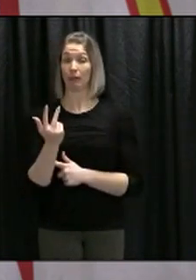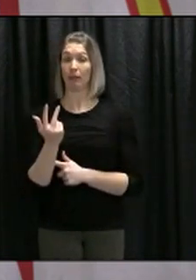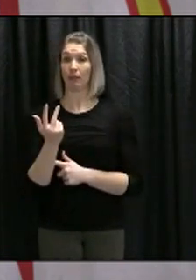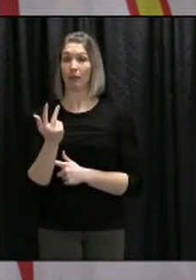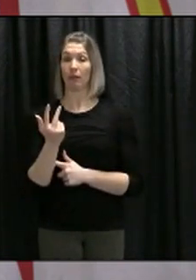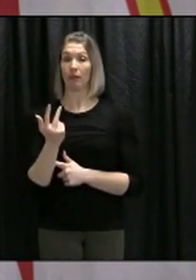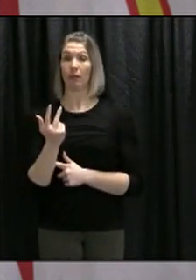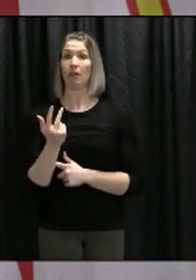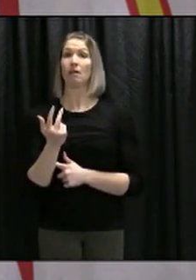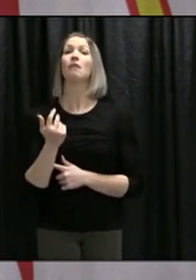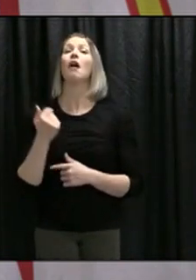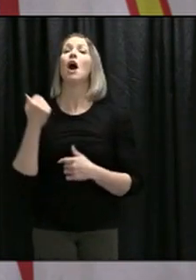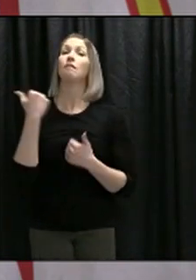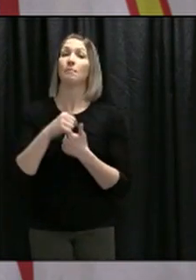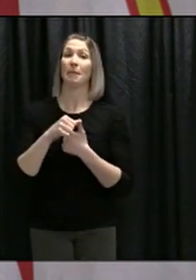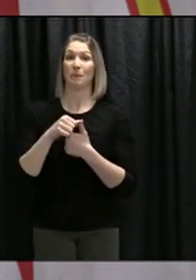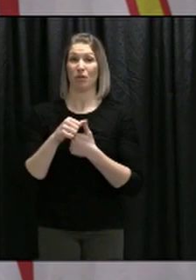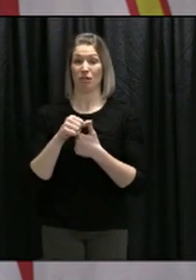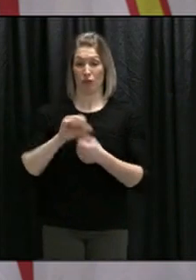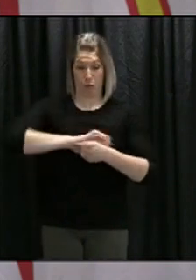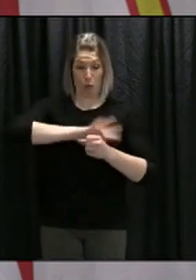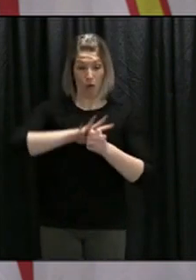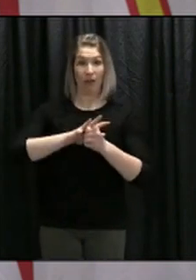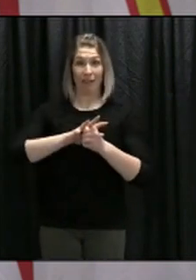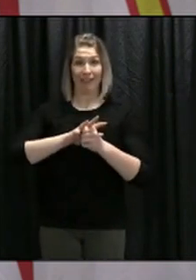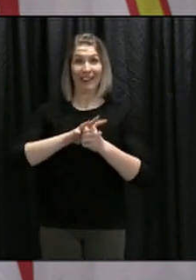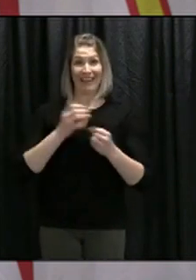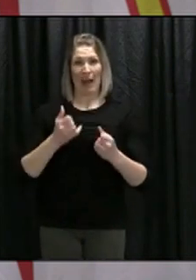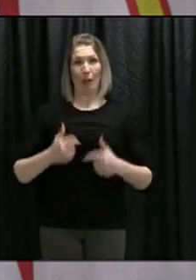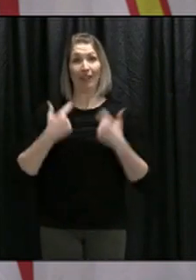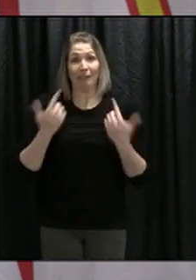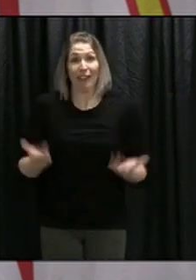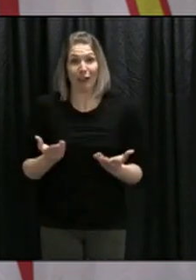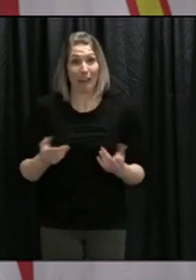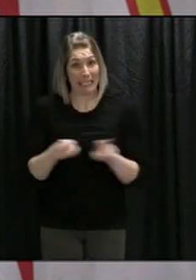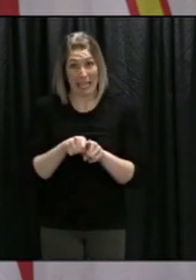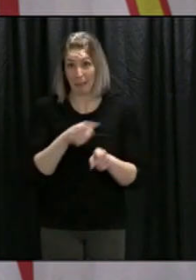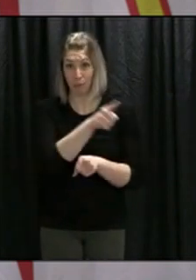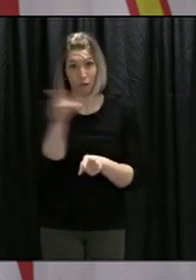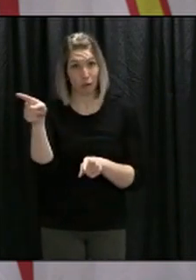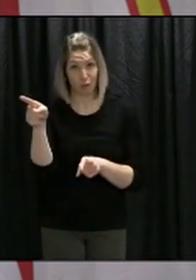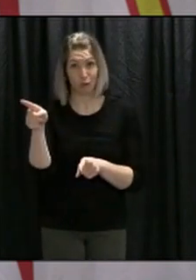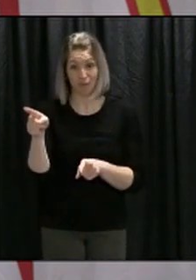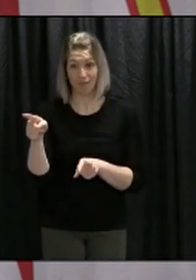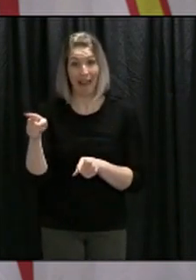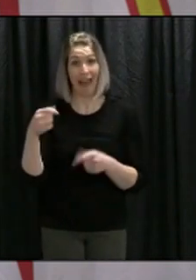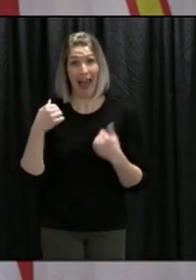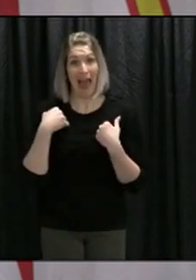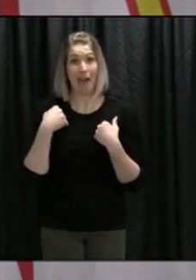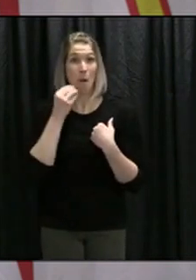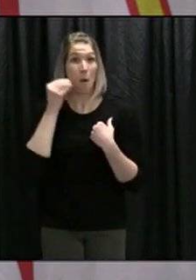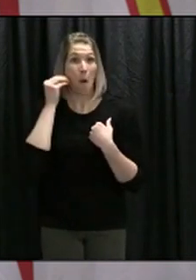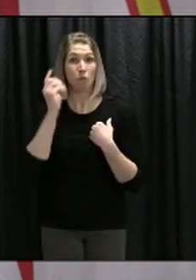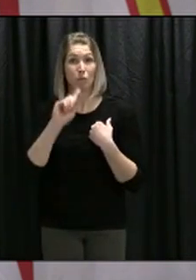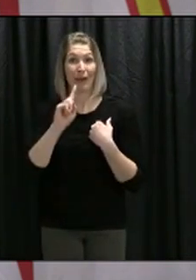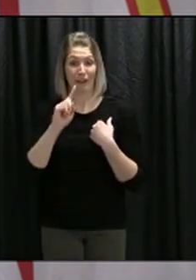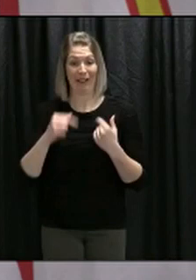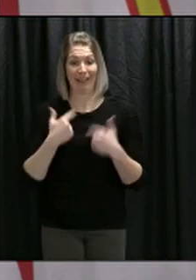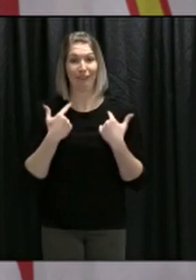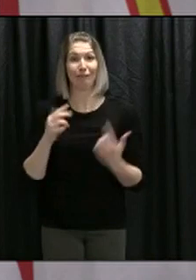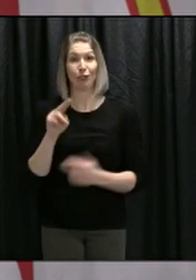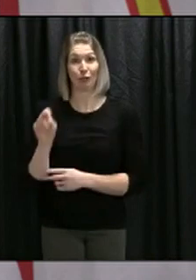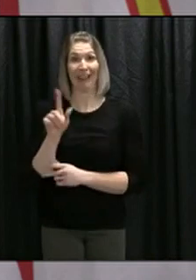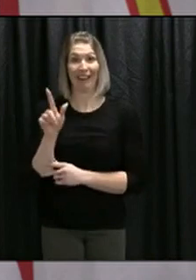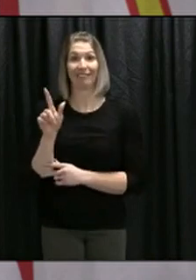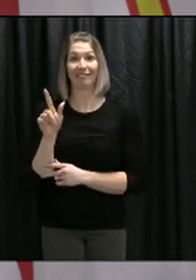is a resident of Newfoundland and Labrador. It's here. We are not free of COVID-19, and